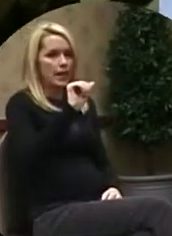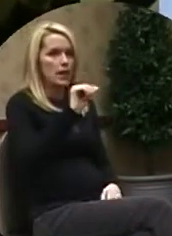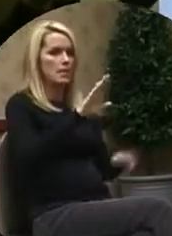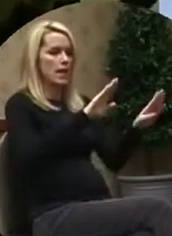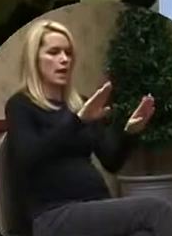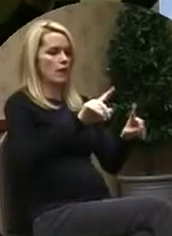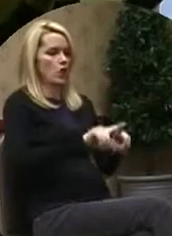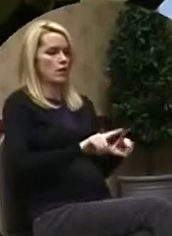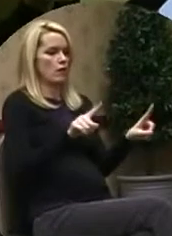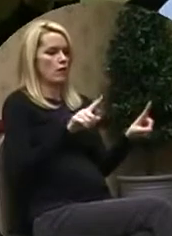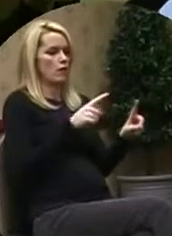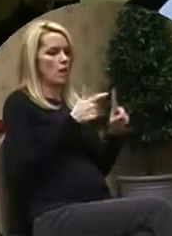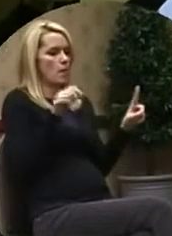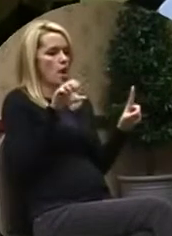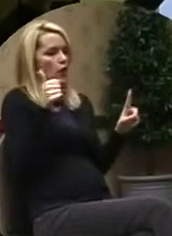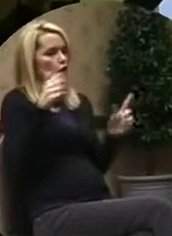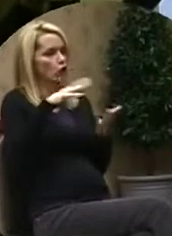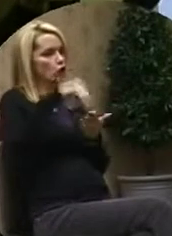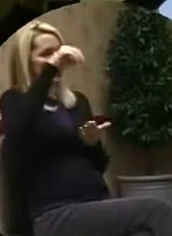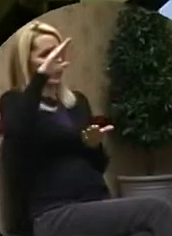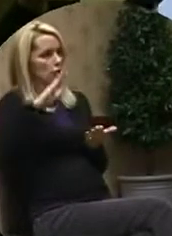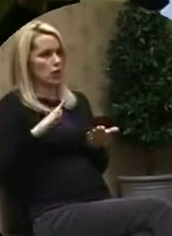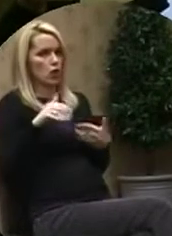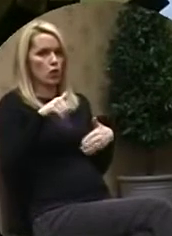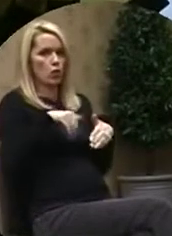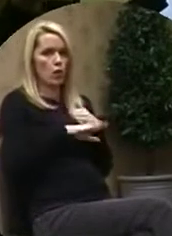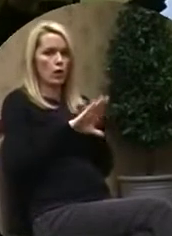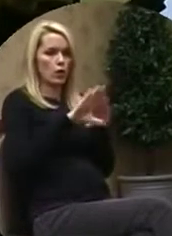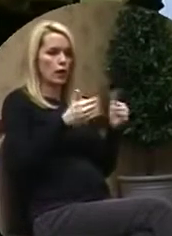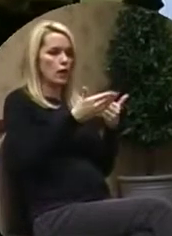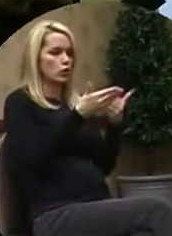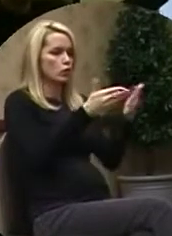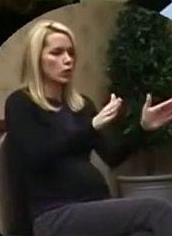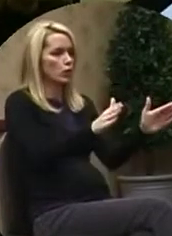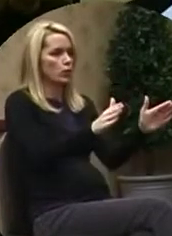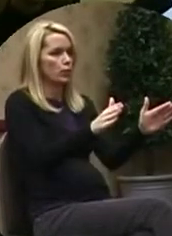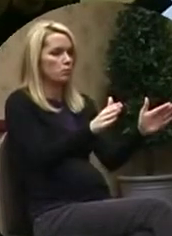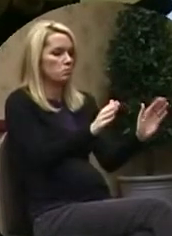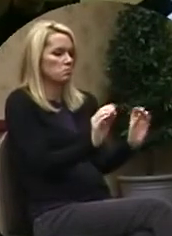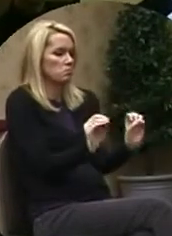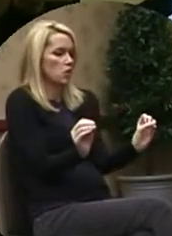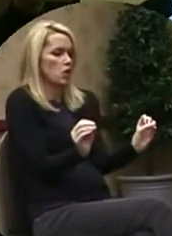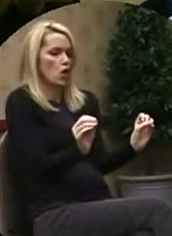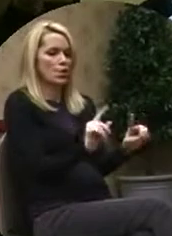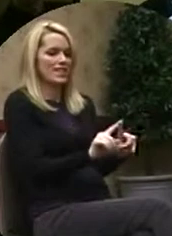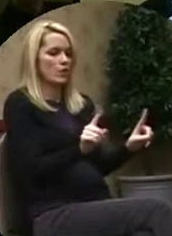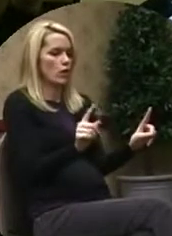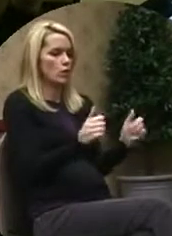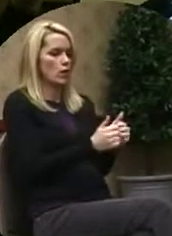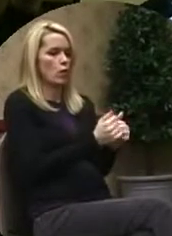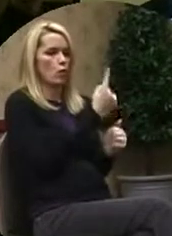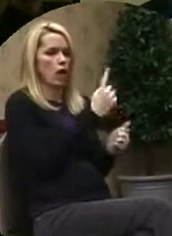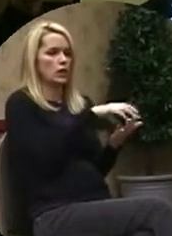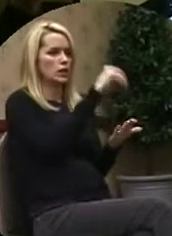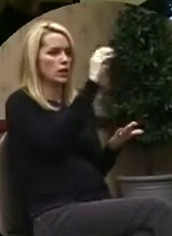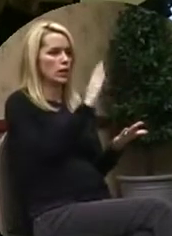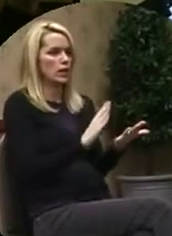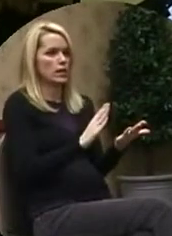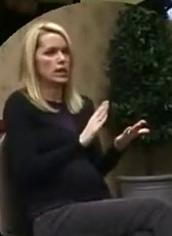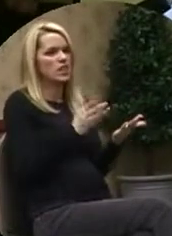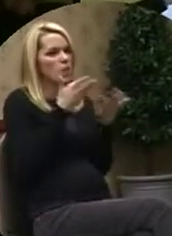or her classmates. If you walk into a classroom and the behavior is not significantly different, think of it more as a broader issue than just